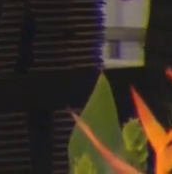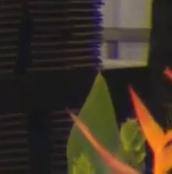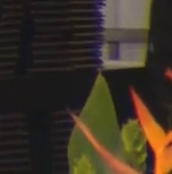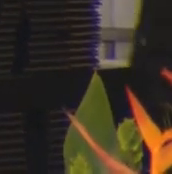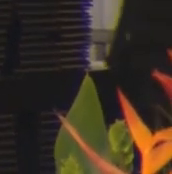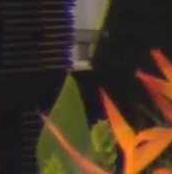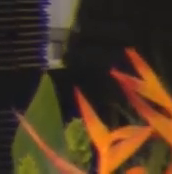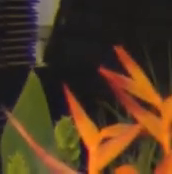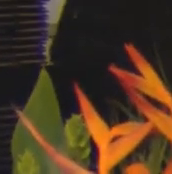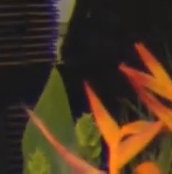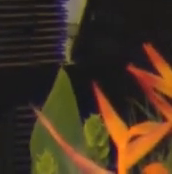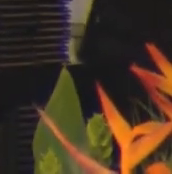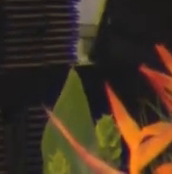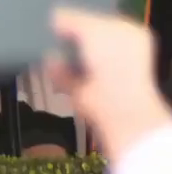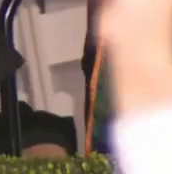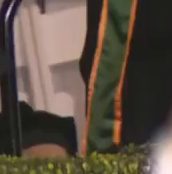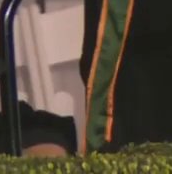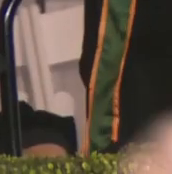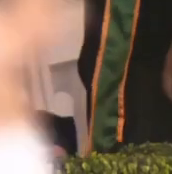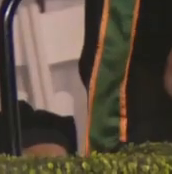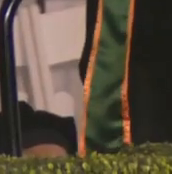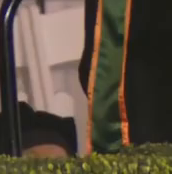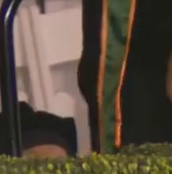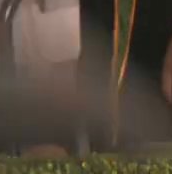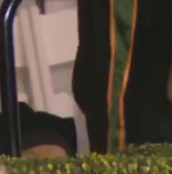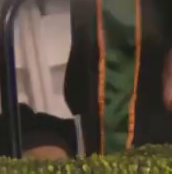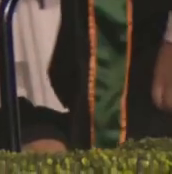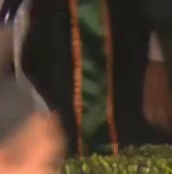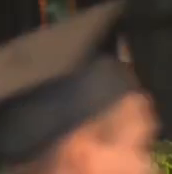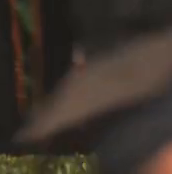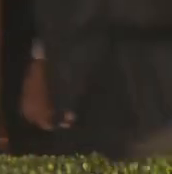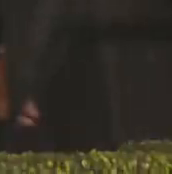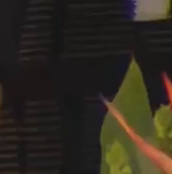Kayoung Kim. Jeffrey Paul Meeks.